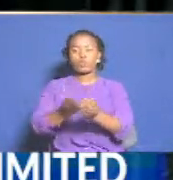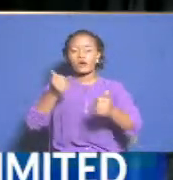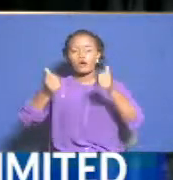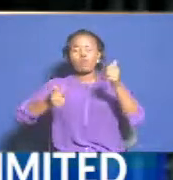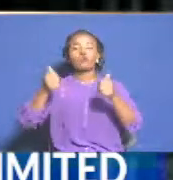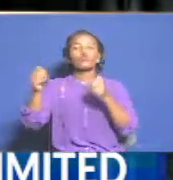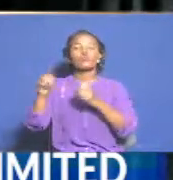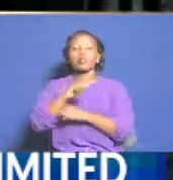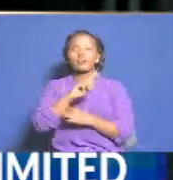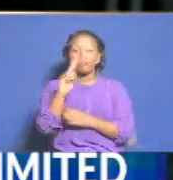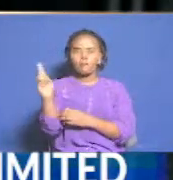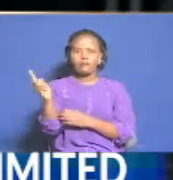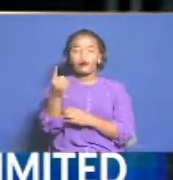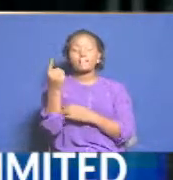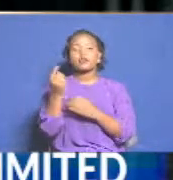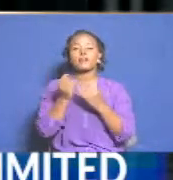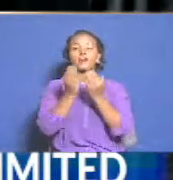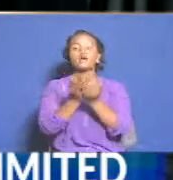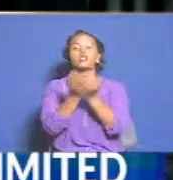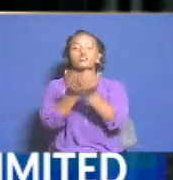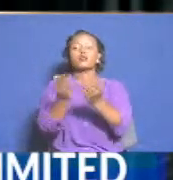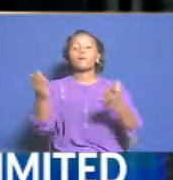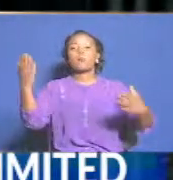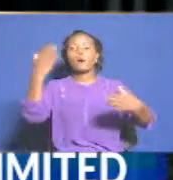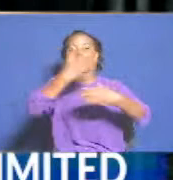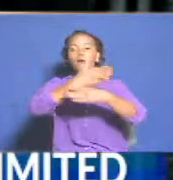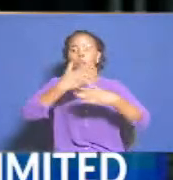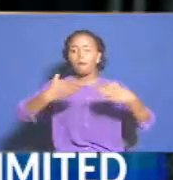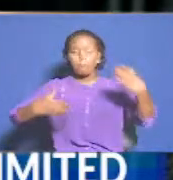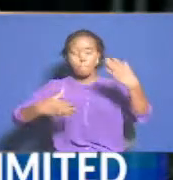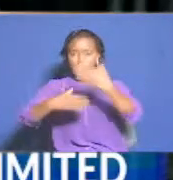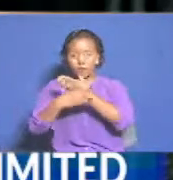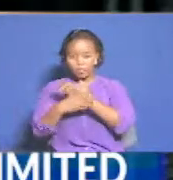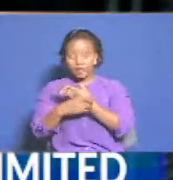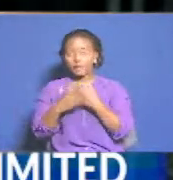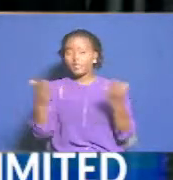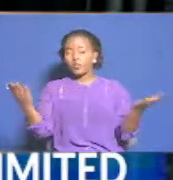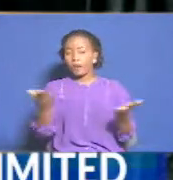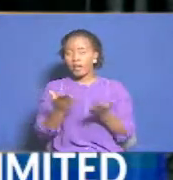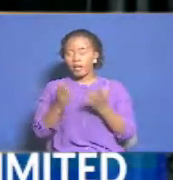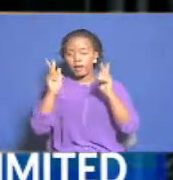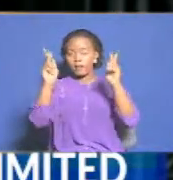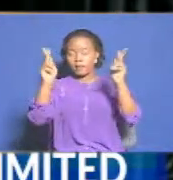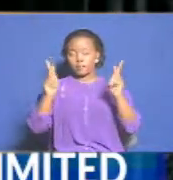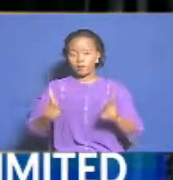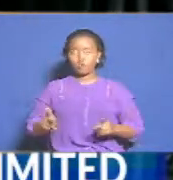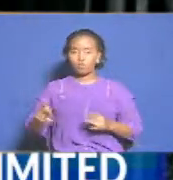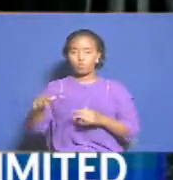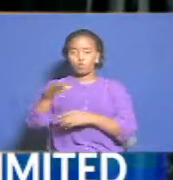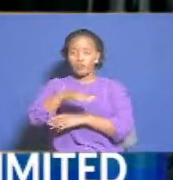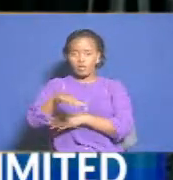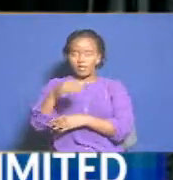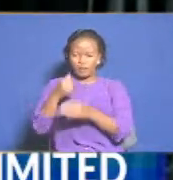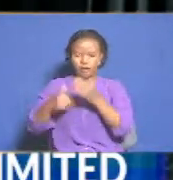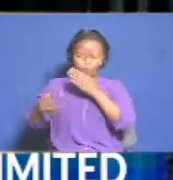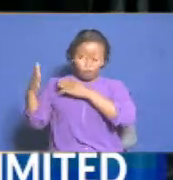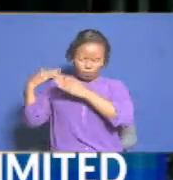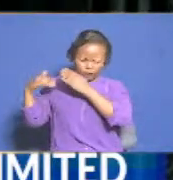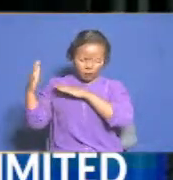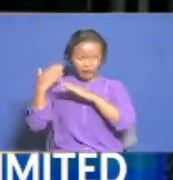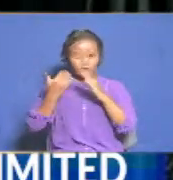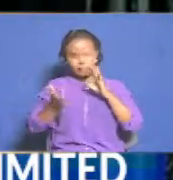ship built at Kisumu Port for the last